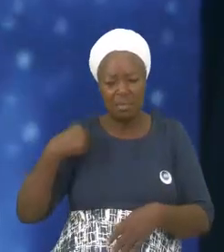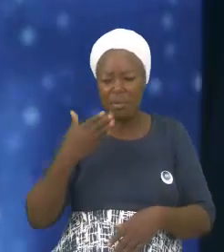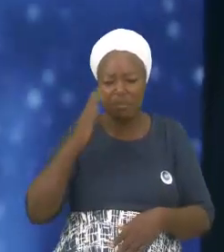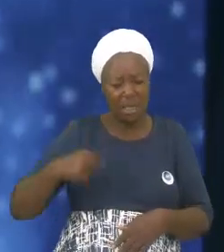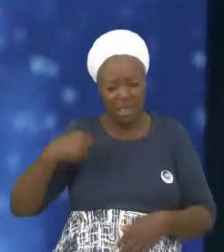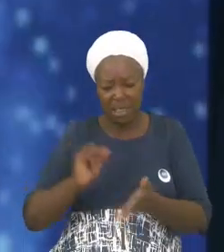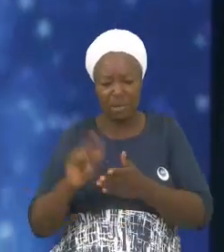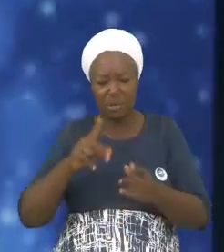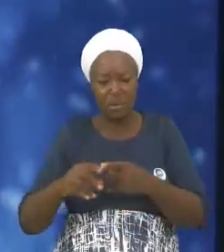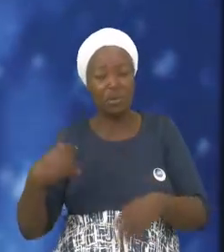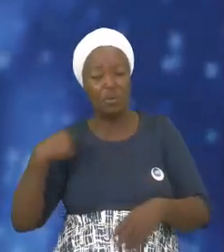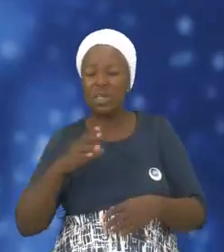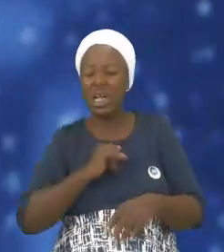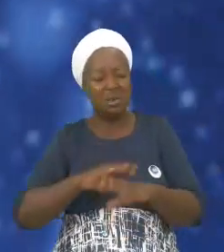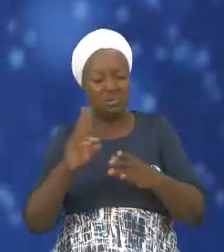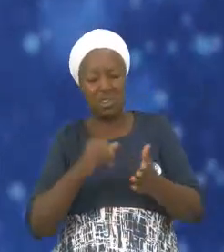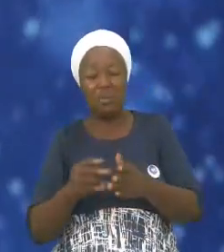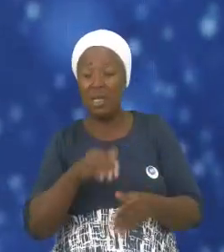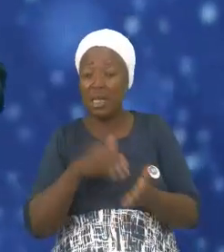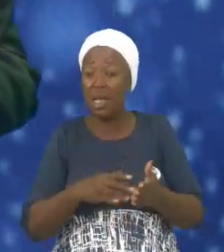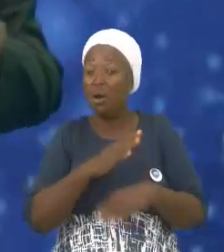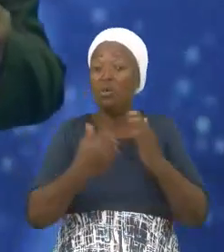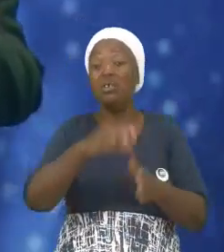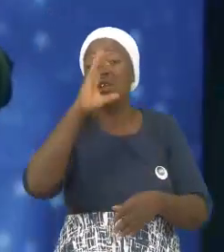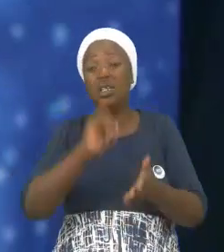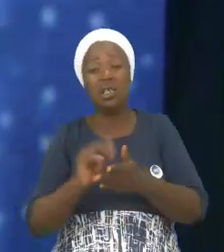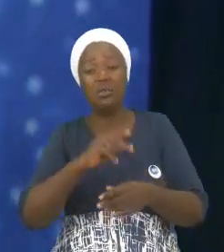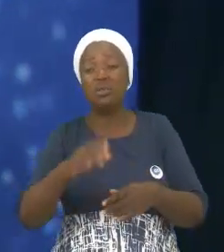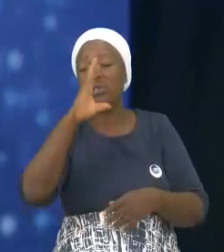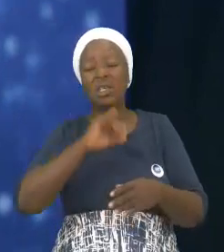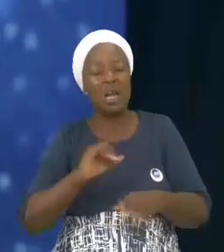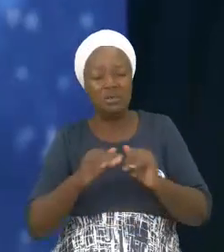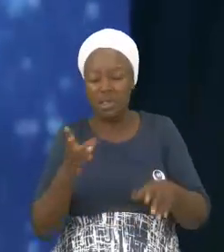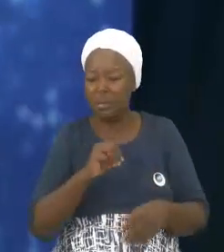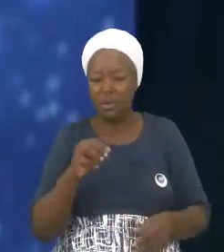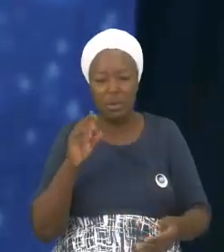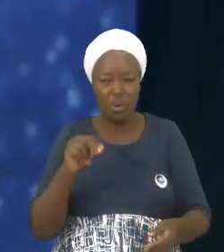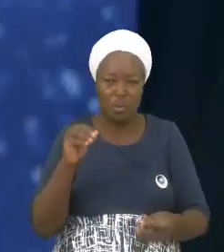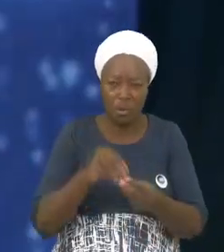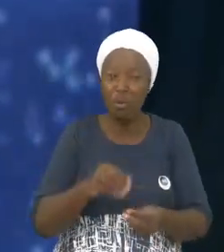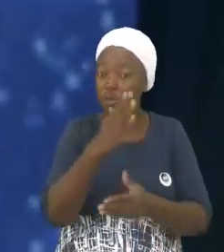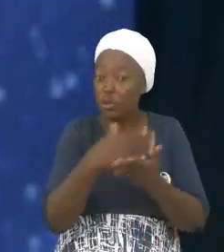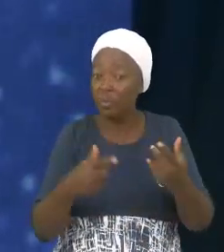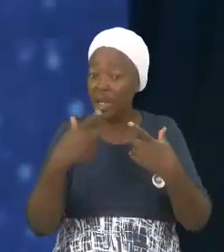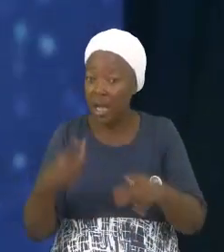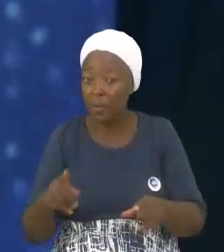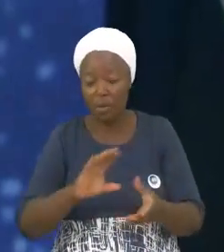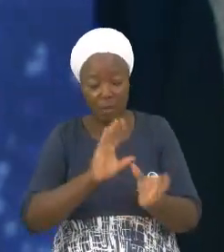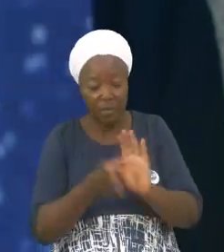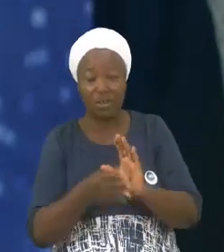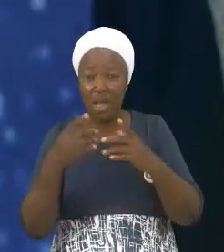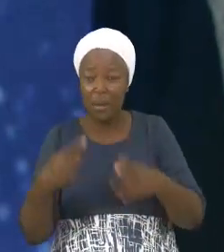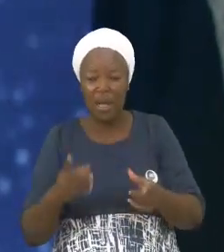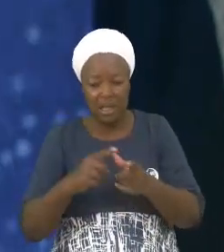more. The drinks I used to drink, I drink them no more. Something happened, conversion happened, and the scraps of